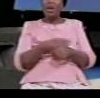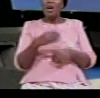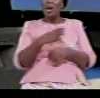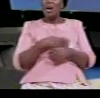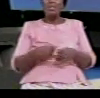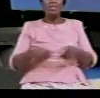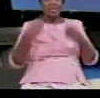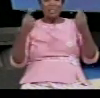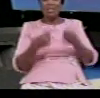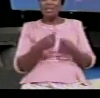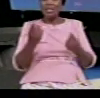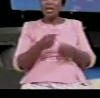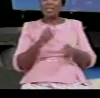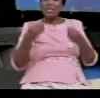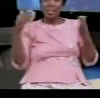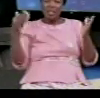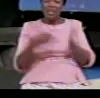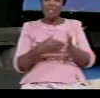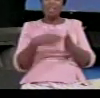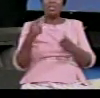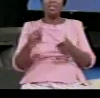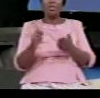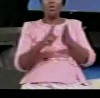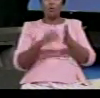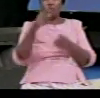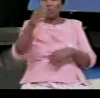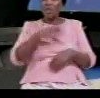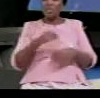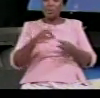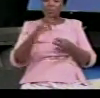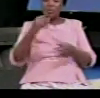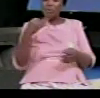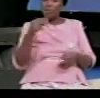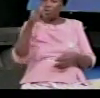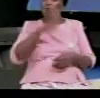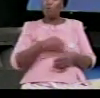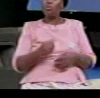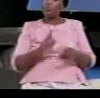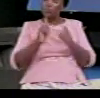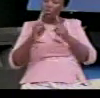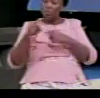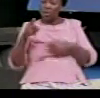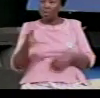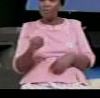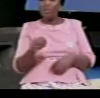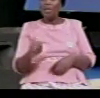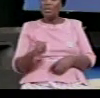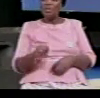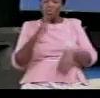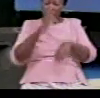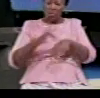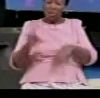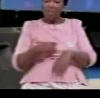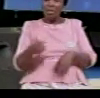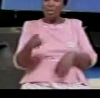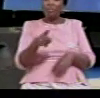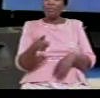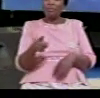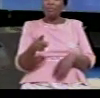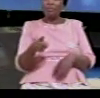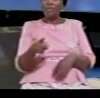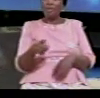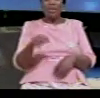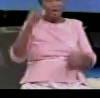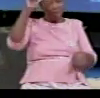God. And it's the Spirit of God that was striving with them, convicting them,